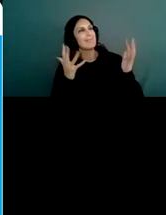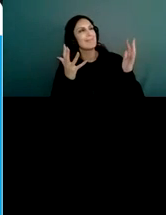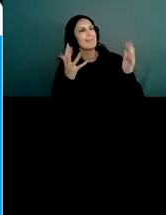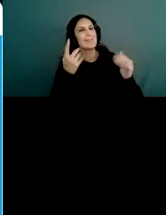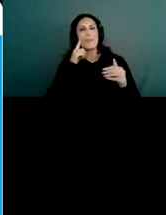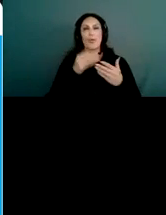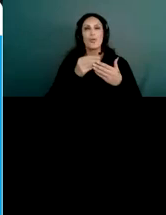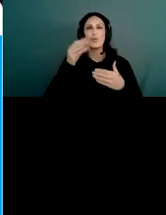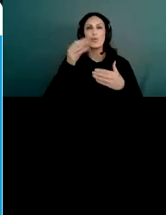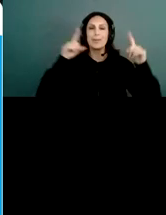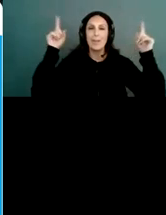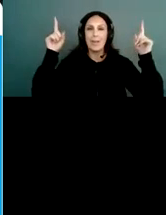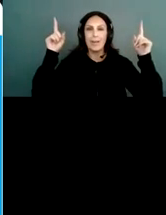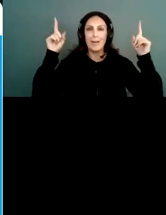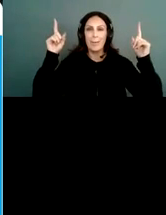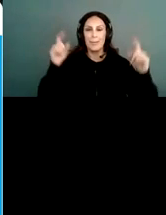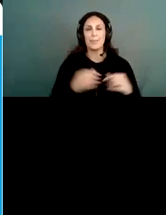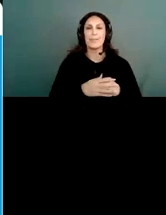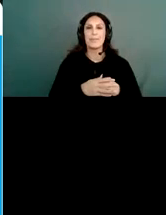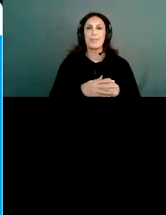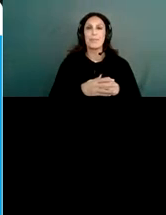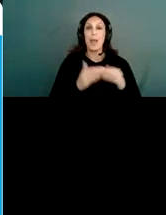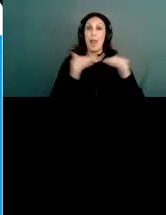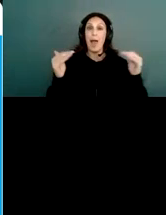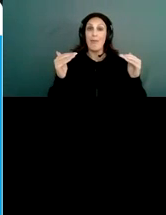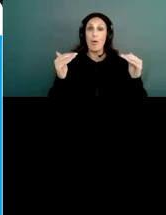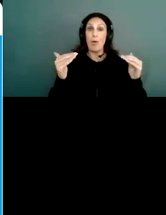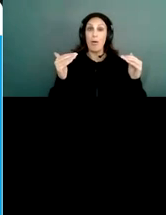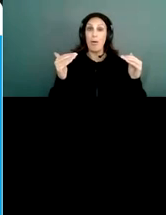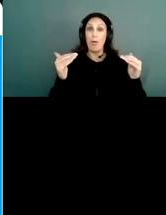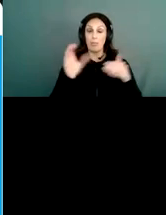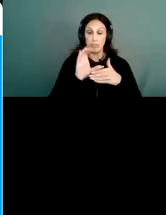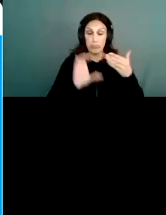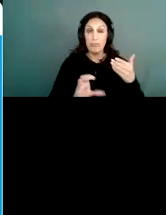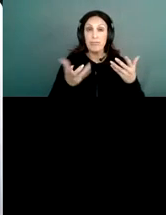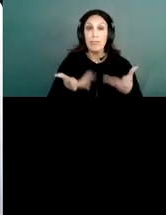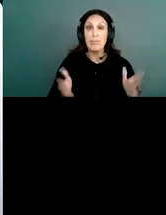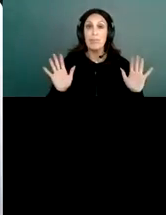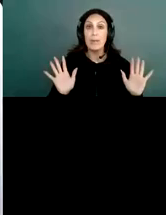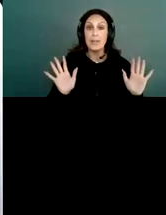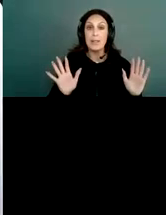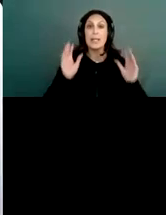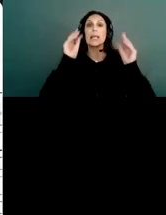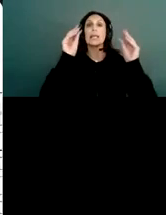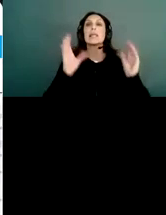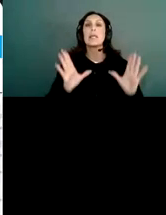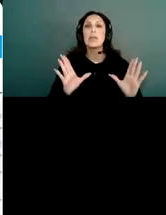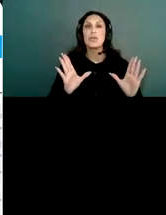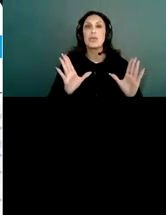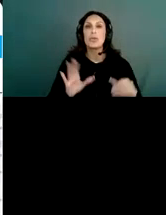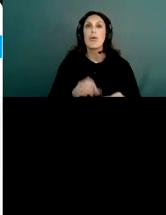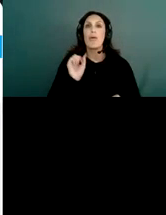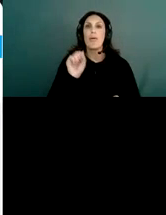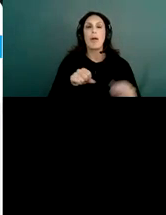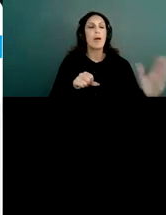Additionally, on completion of a level, teachers will see a skill builder assigned to the student in My Lexia to reinforce their online